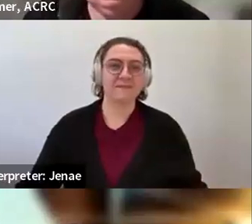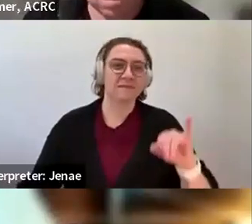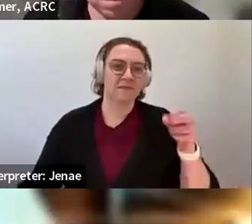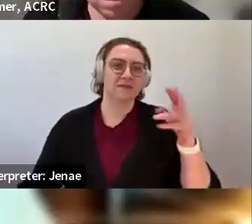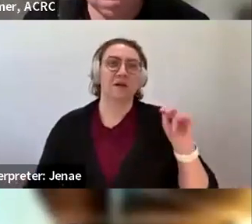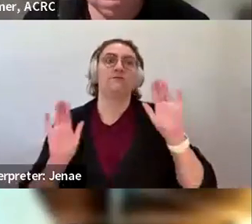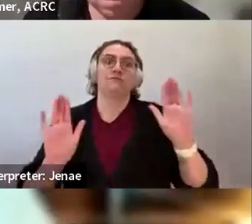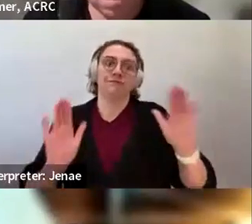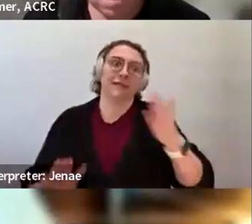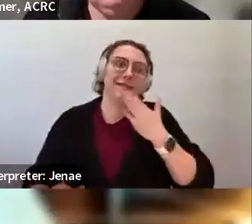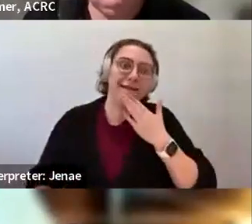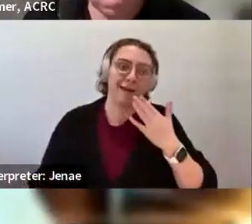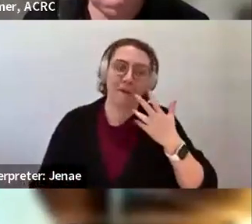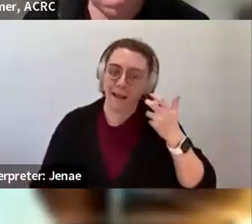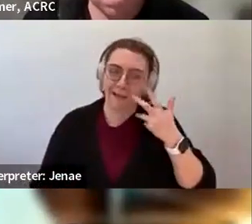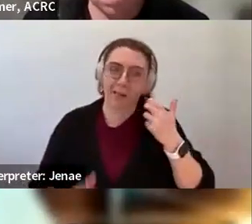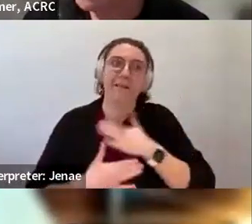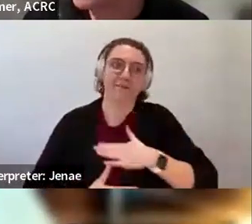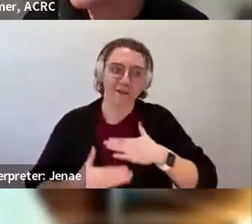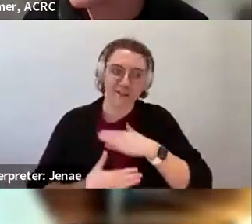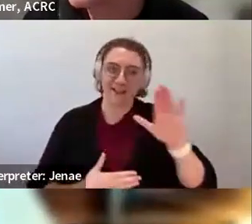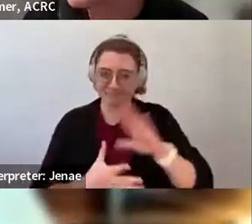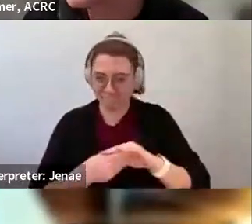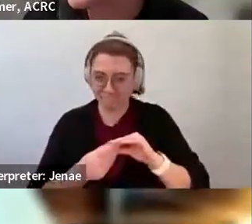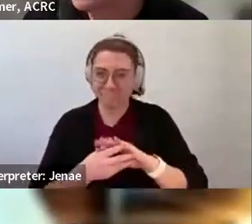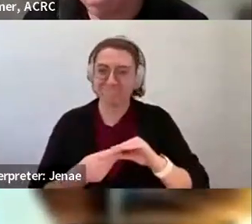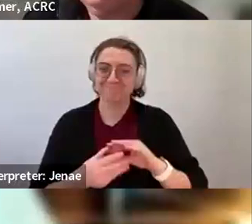Excellent. Thank you, Michael. Very appreciated.